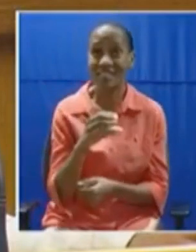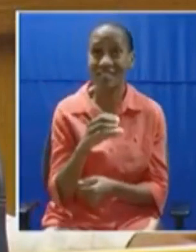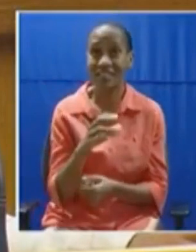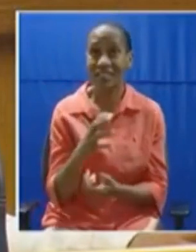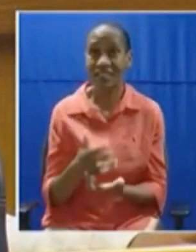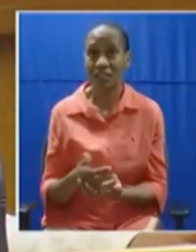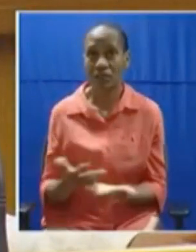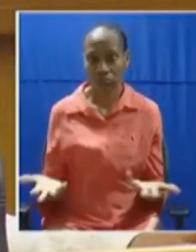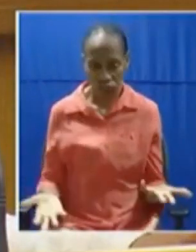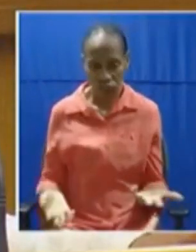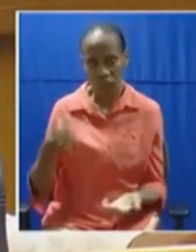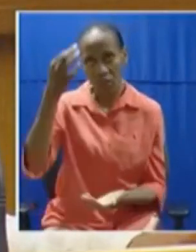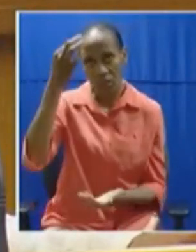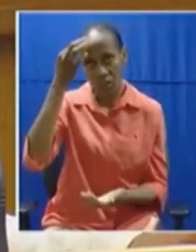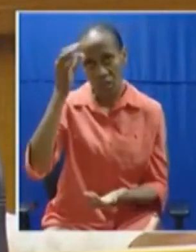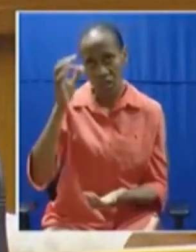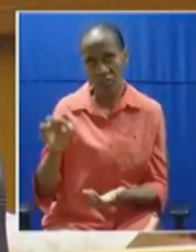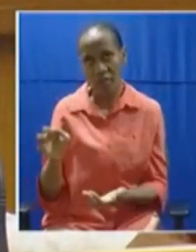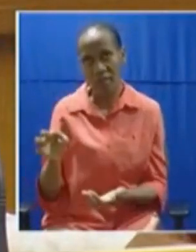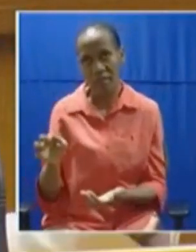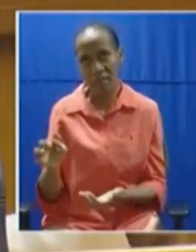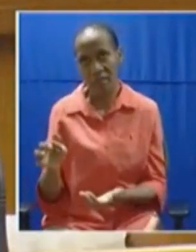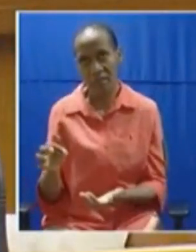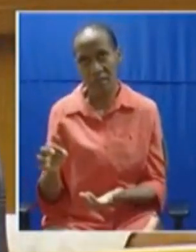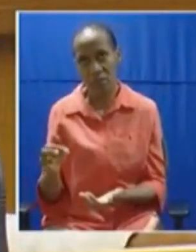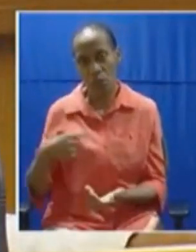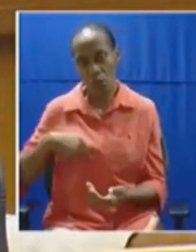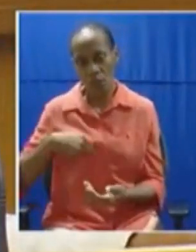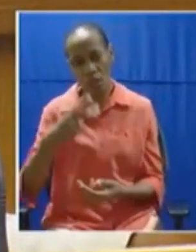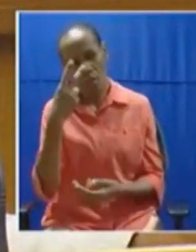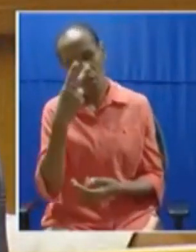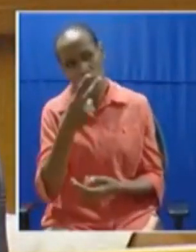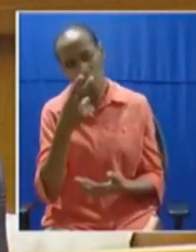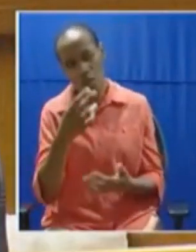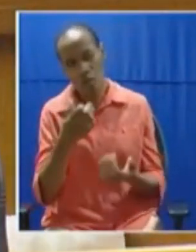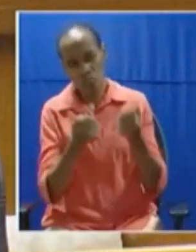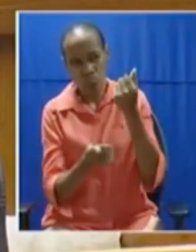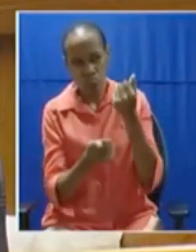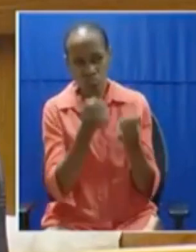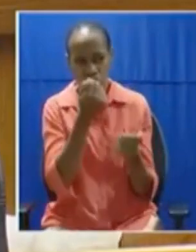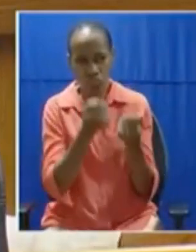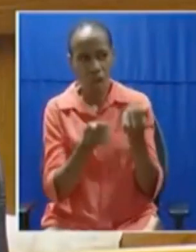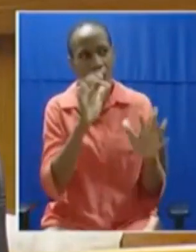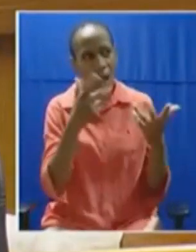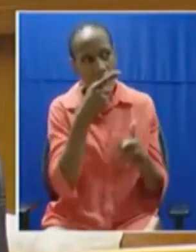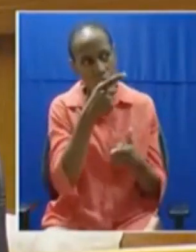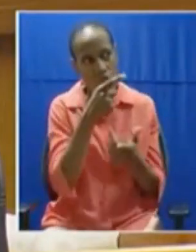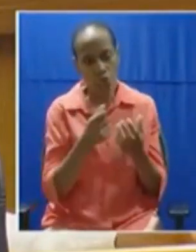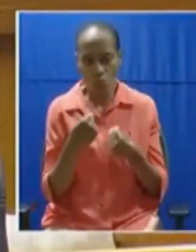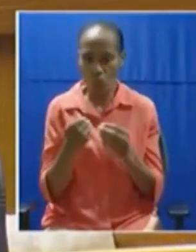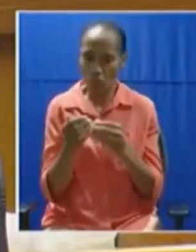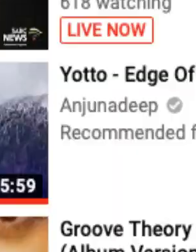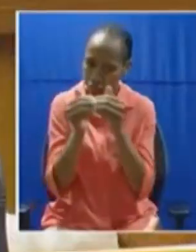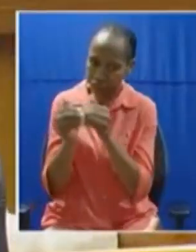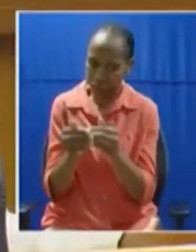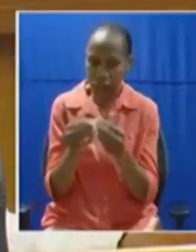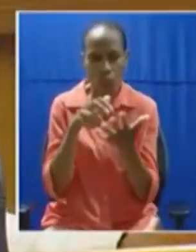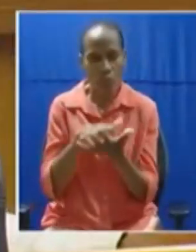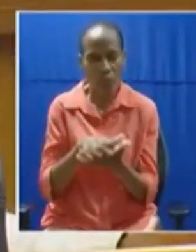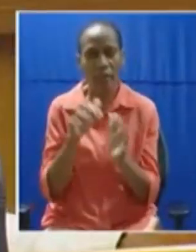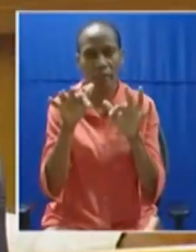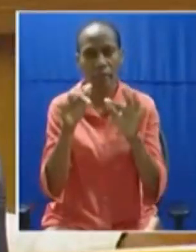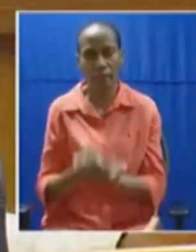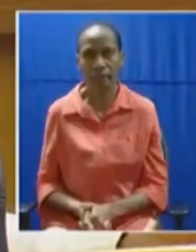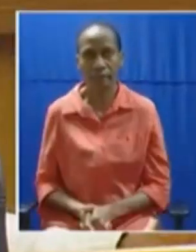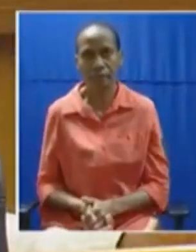this government will be measured on how it treated its most vulnerable. The ANC's